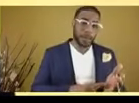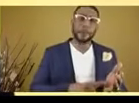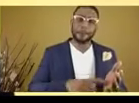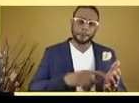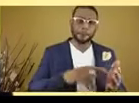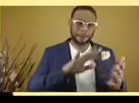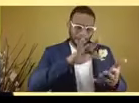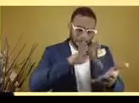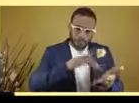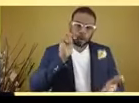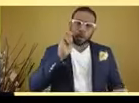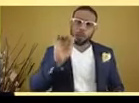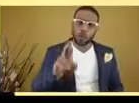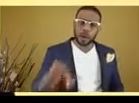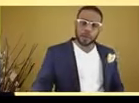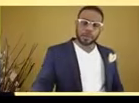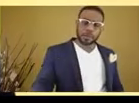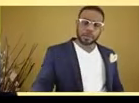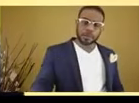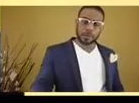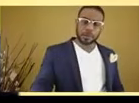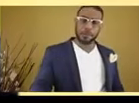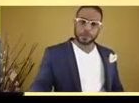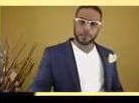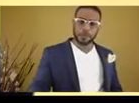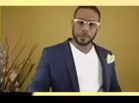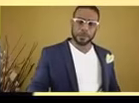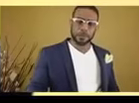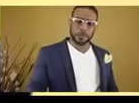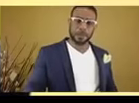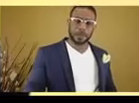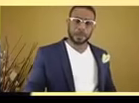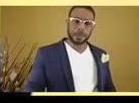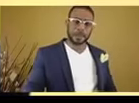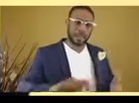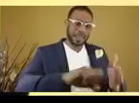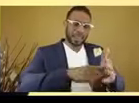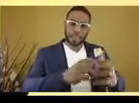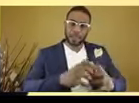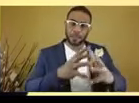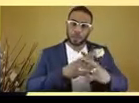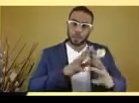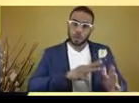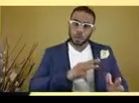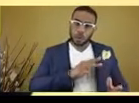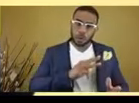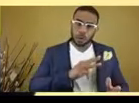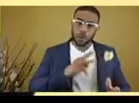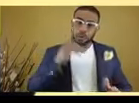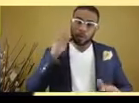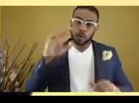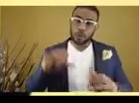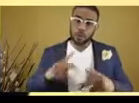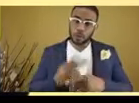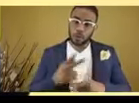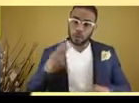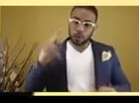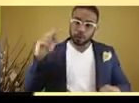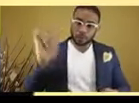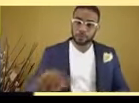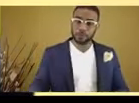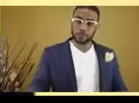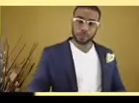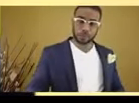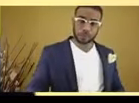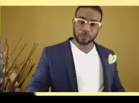of race is key to building the kind of moral fusion movement to produce the third reconstruction that America not